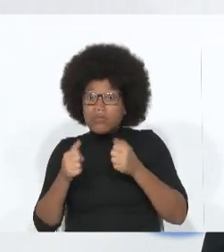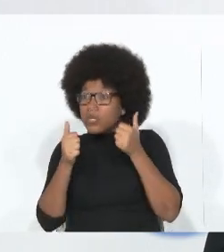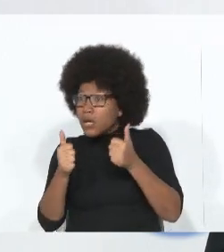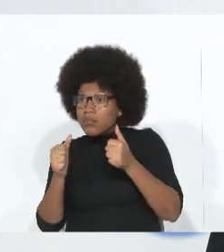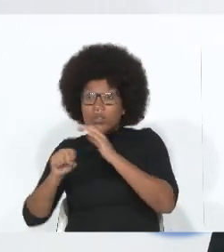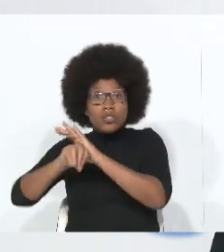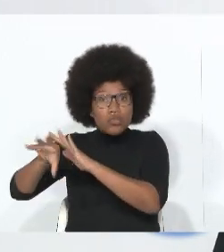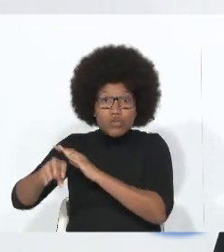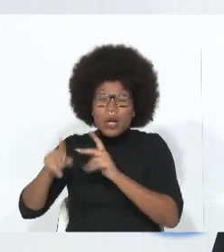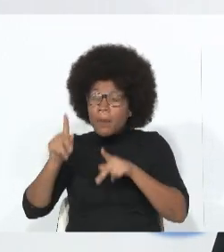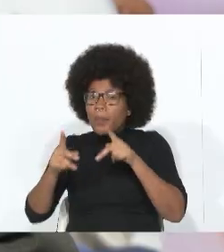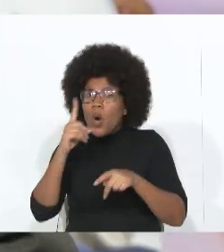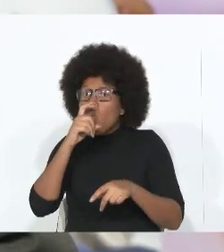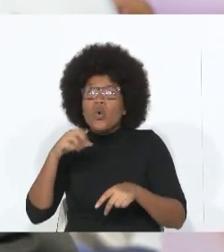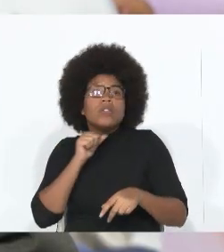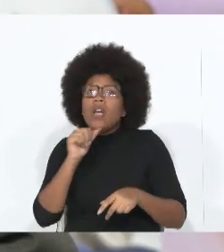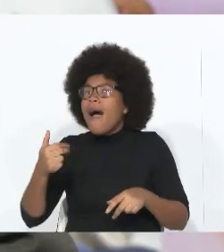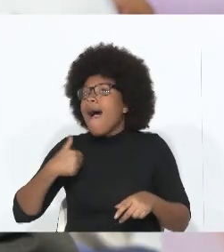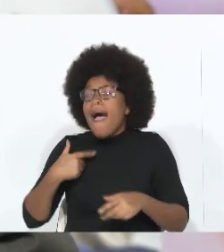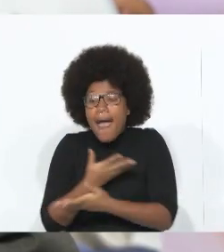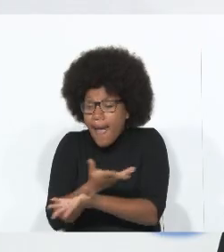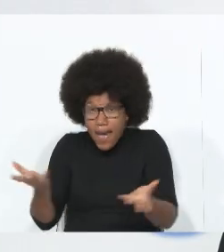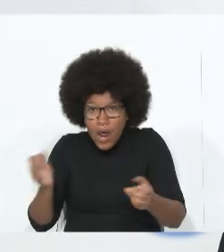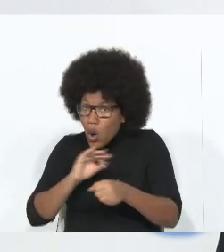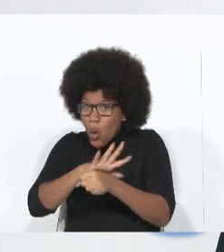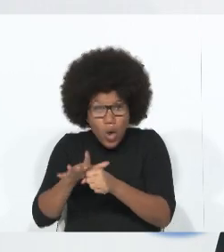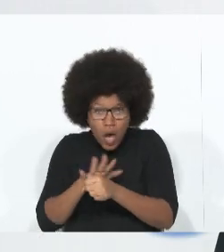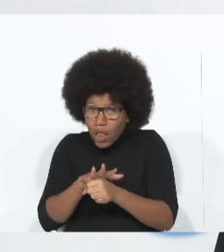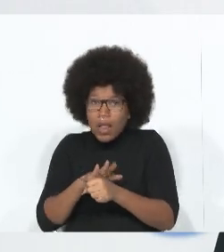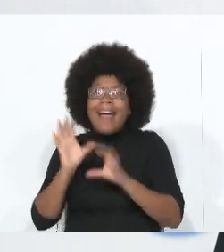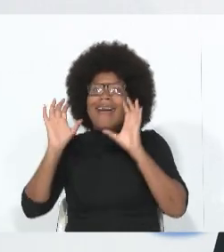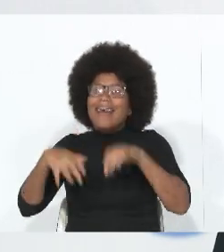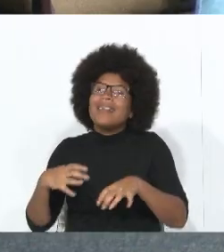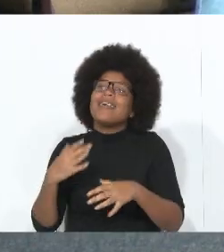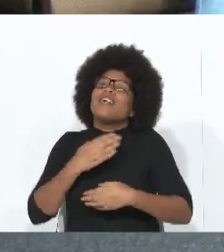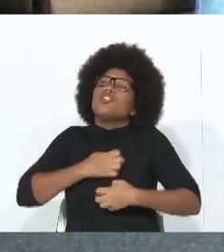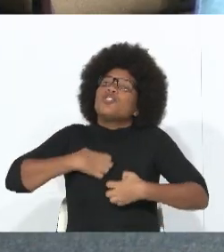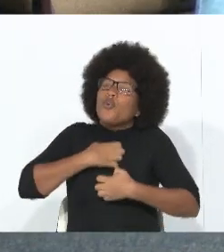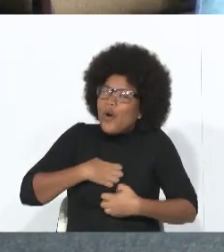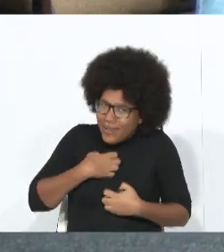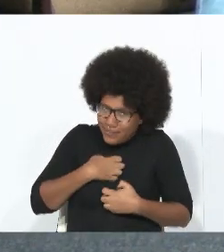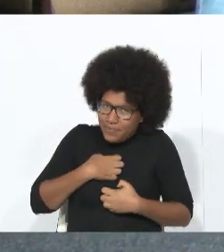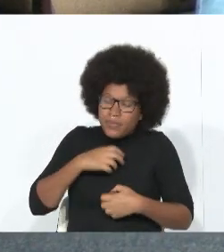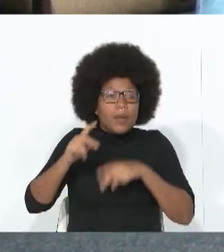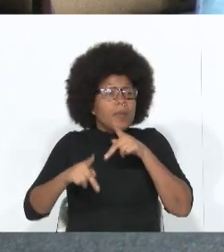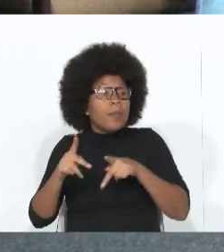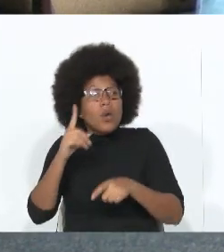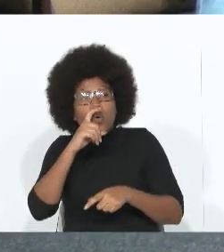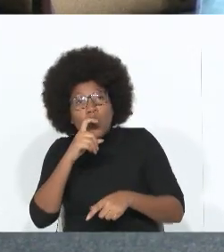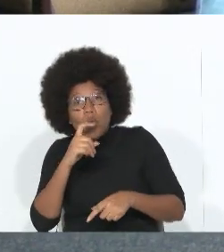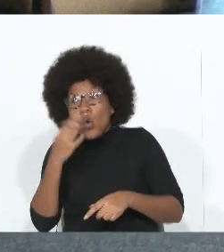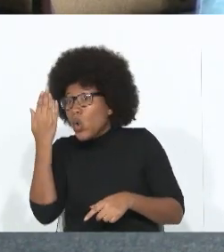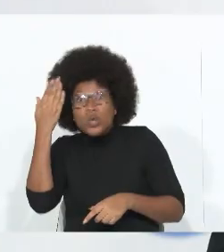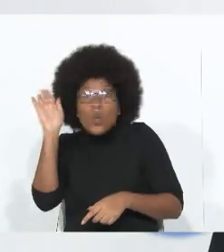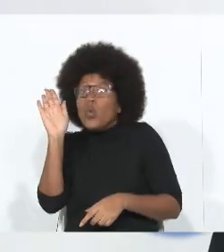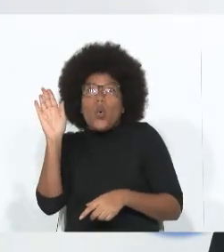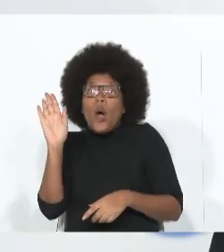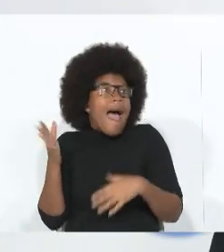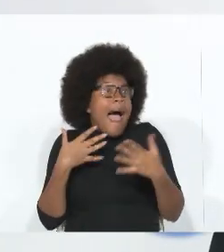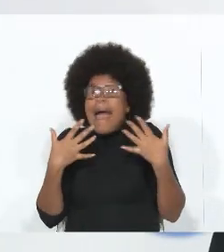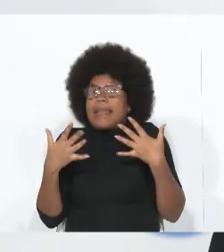people who are not here being able to enjoy this product. It's a way of people who know nothing about